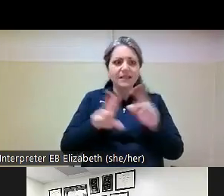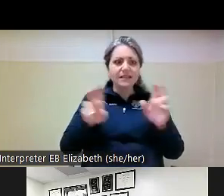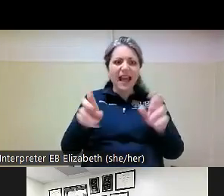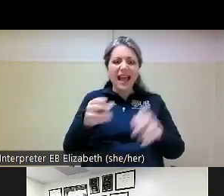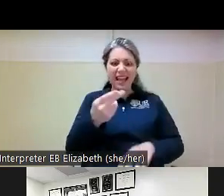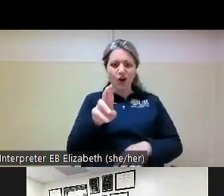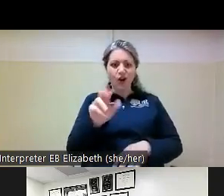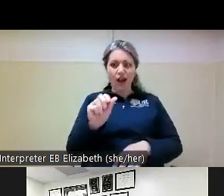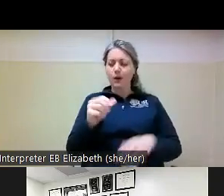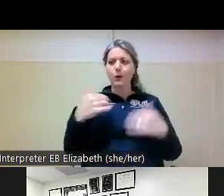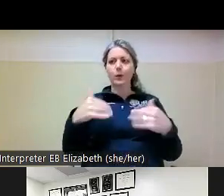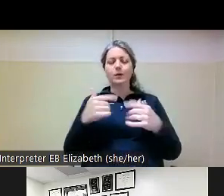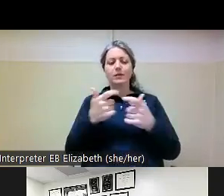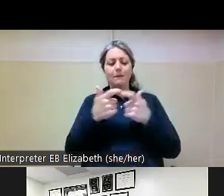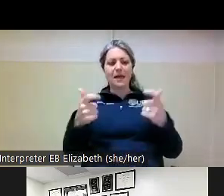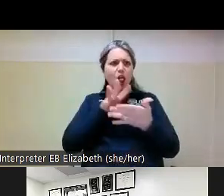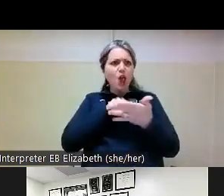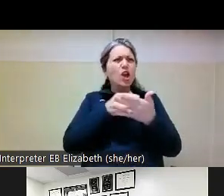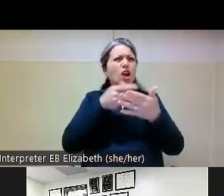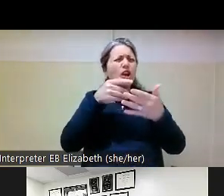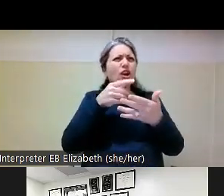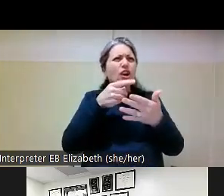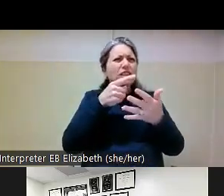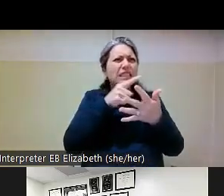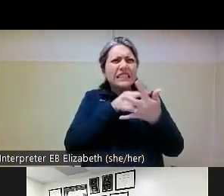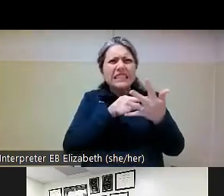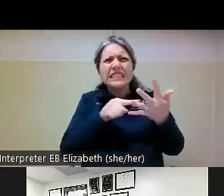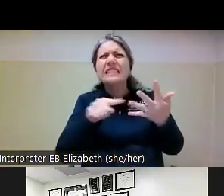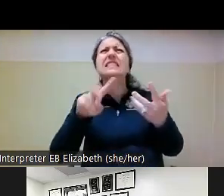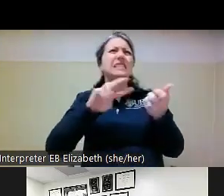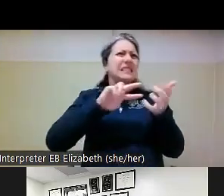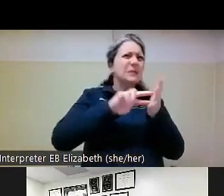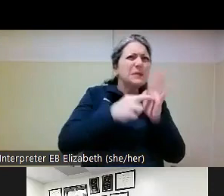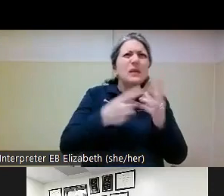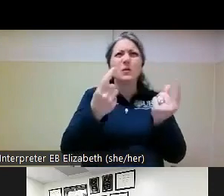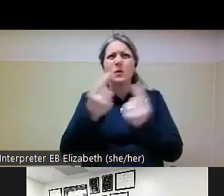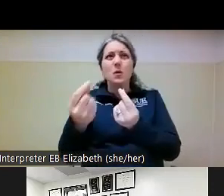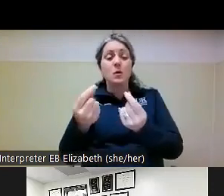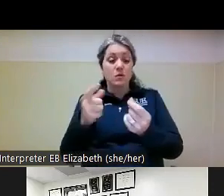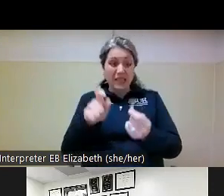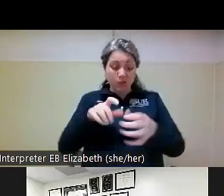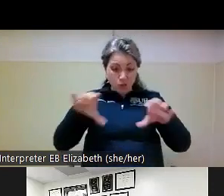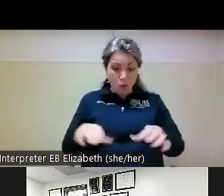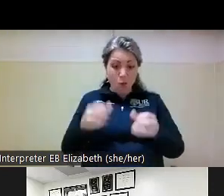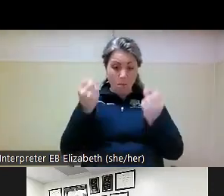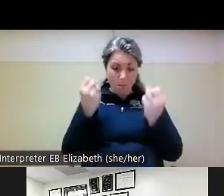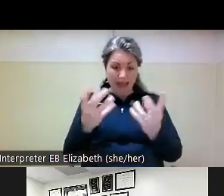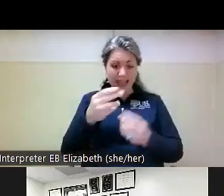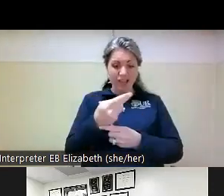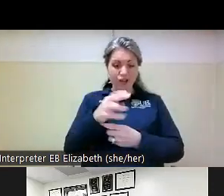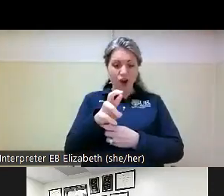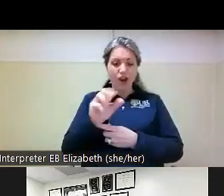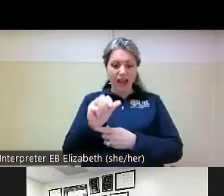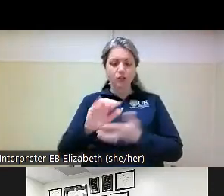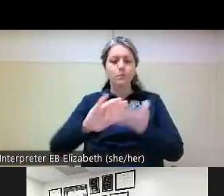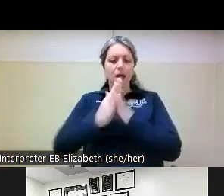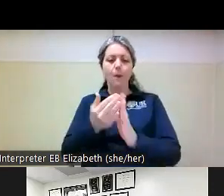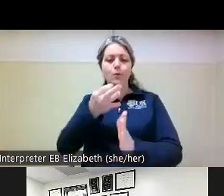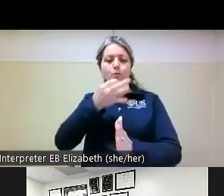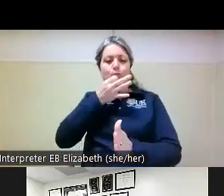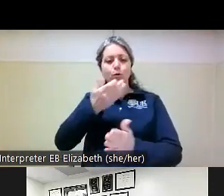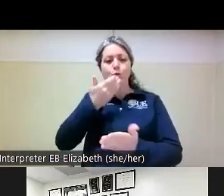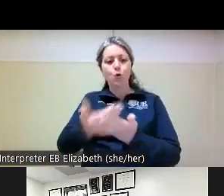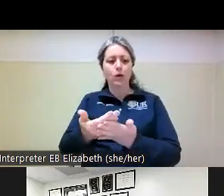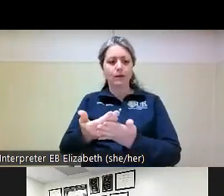learning curve, and they have to do a certain number of HRAs to be good at it. This is an anal